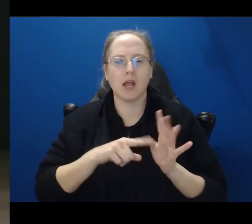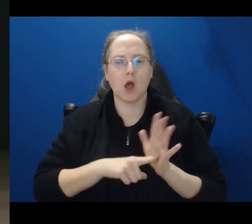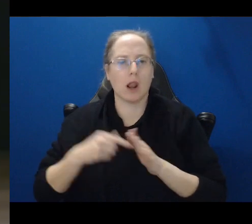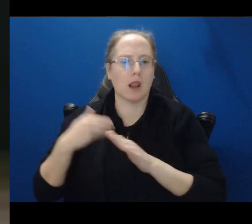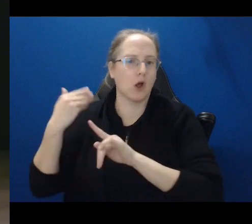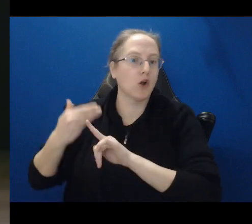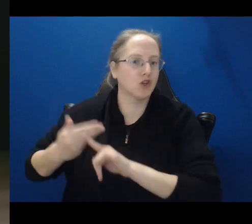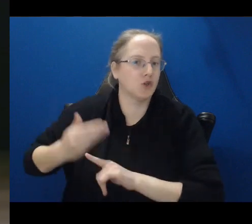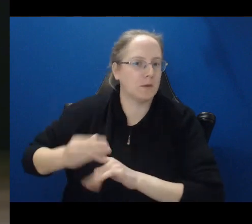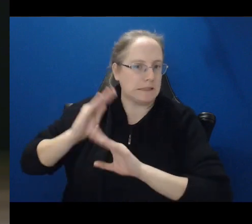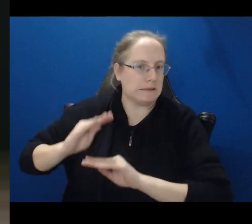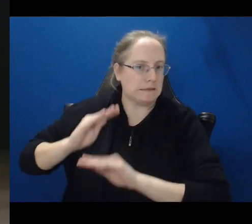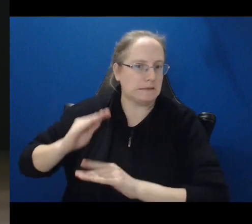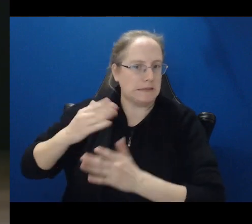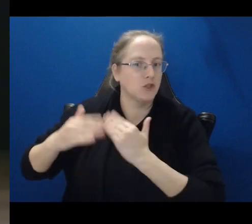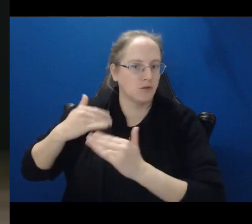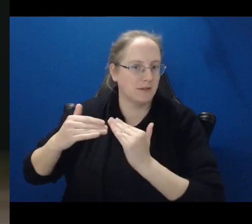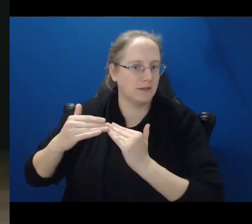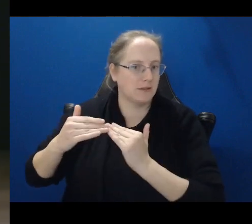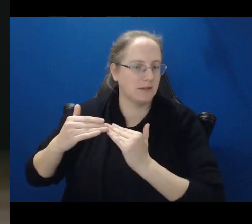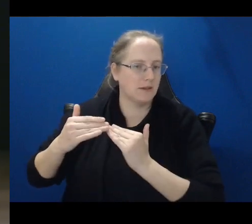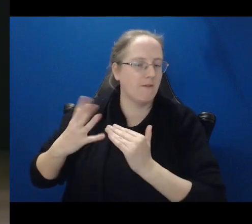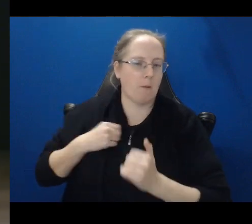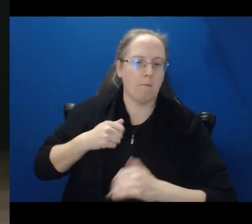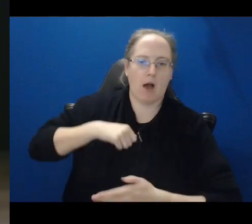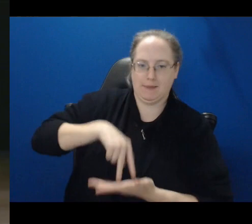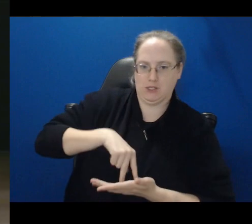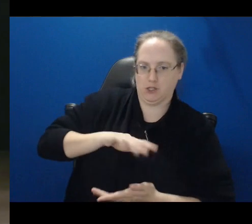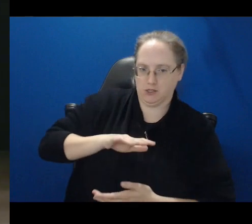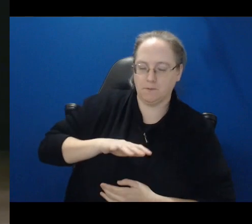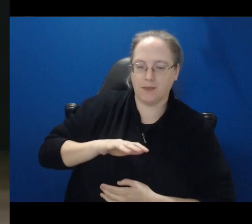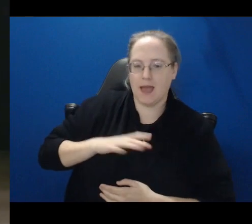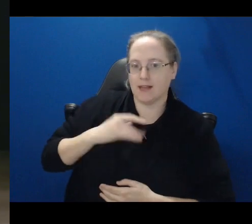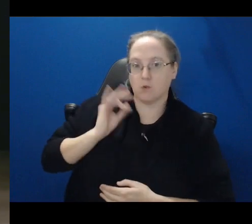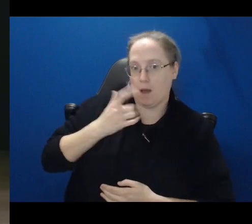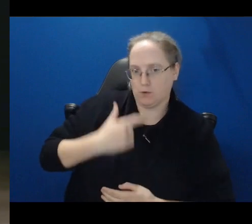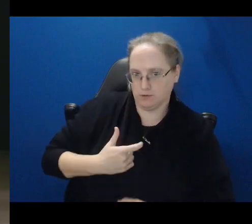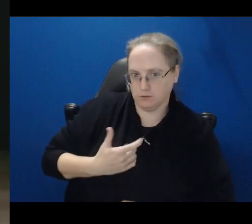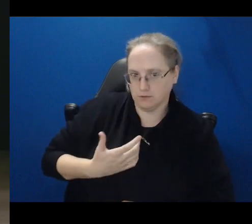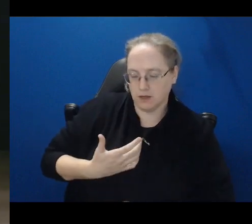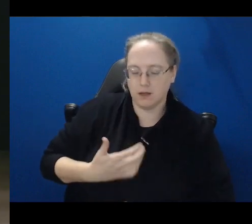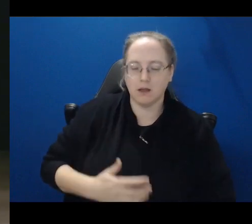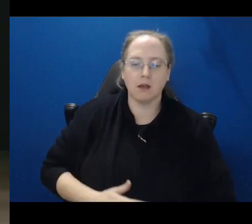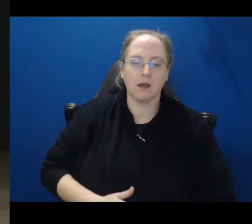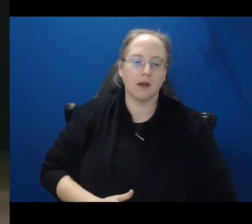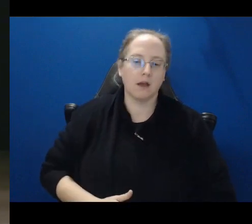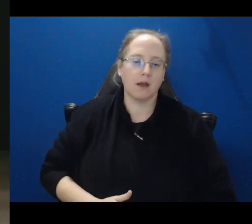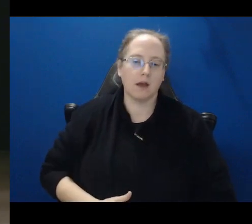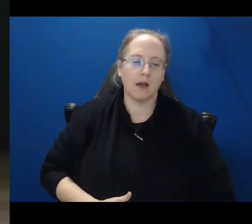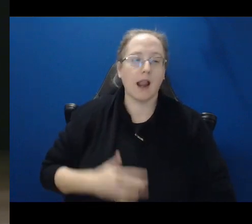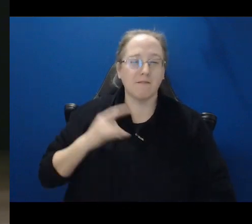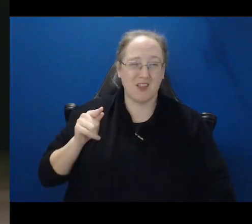and histories from my position as a white woman, and I feel like that's always really complex